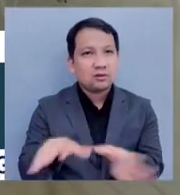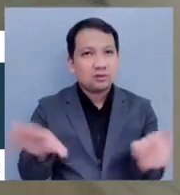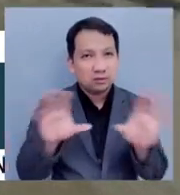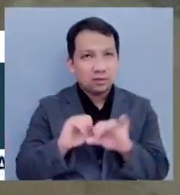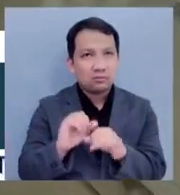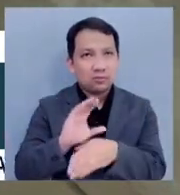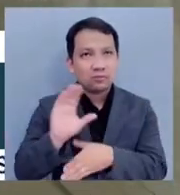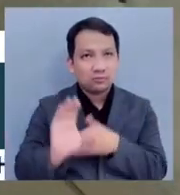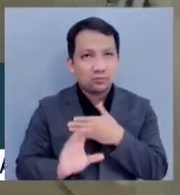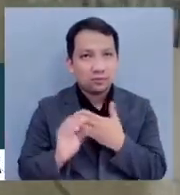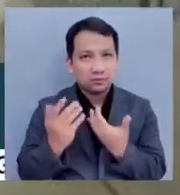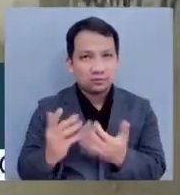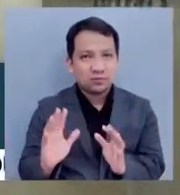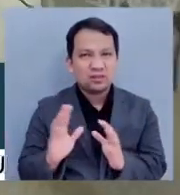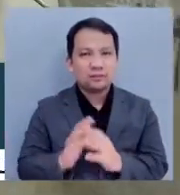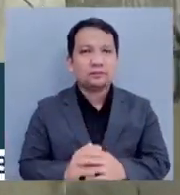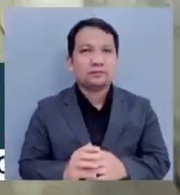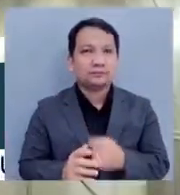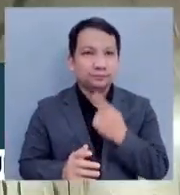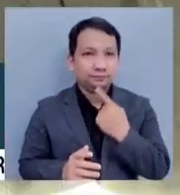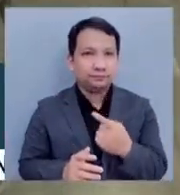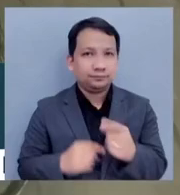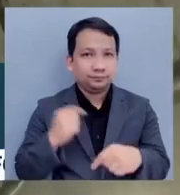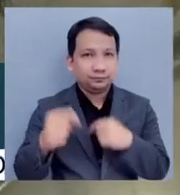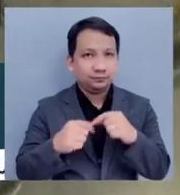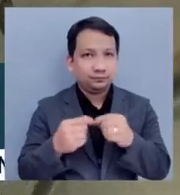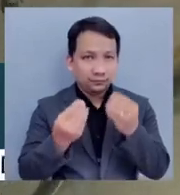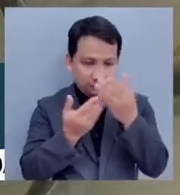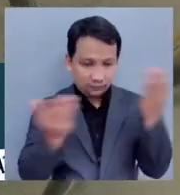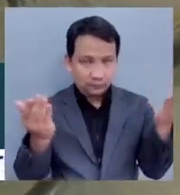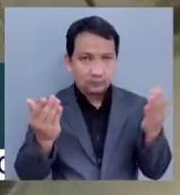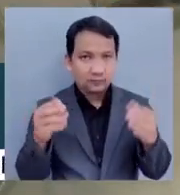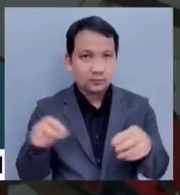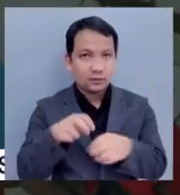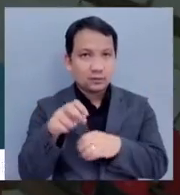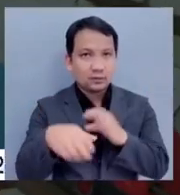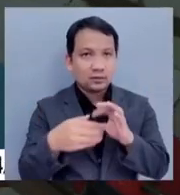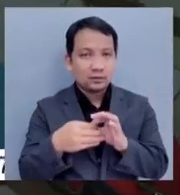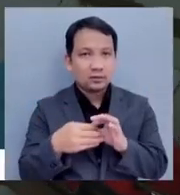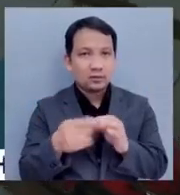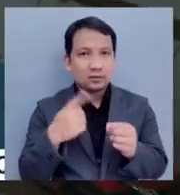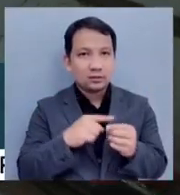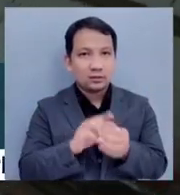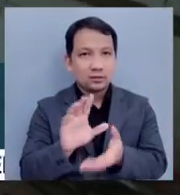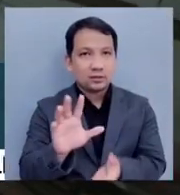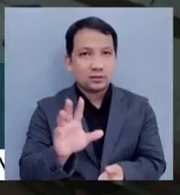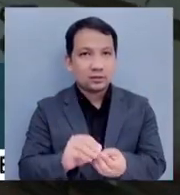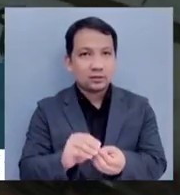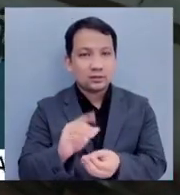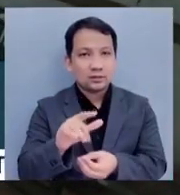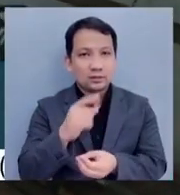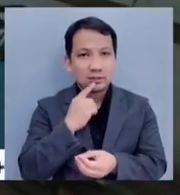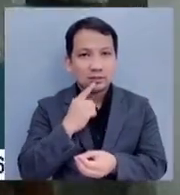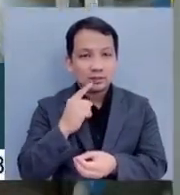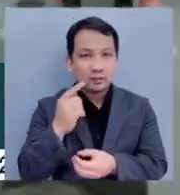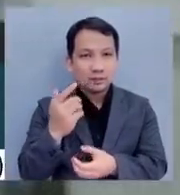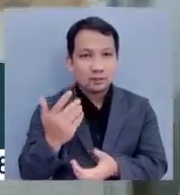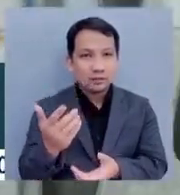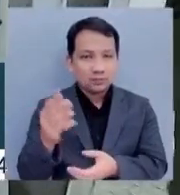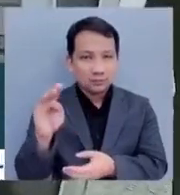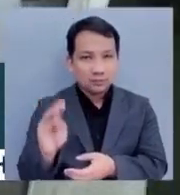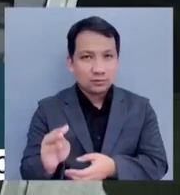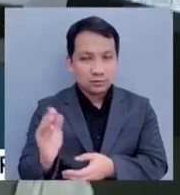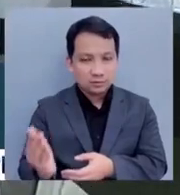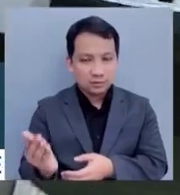na. The officials invited the press for a tour of the construction of the Valenzuela Depot Monday morning. They